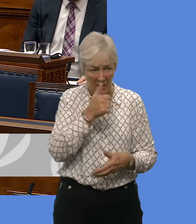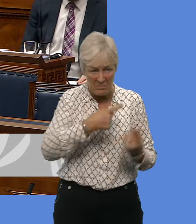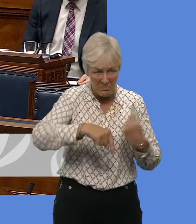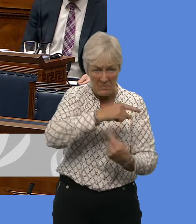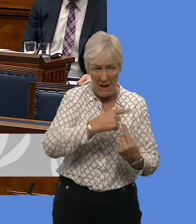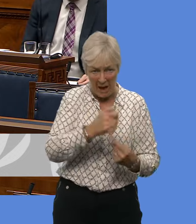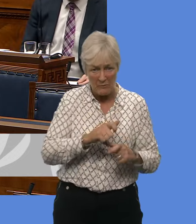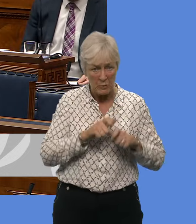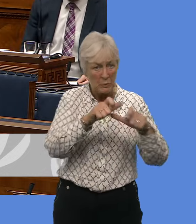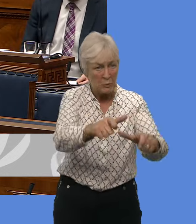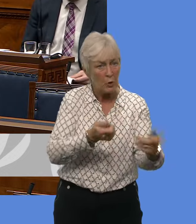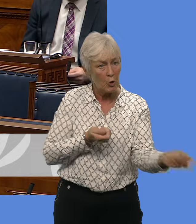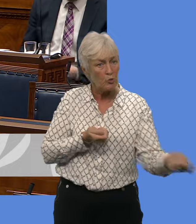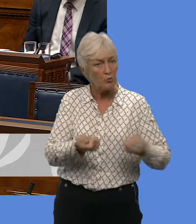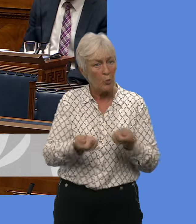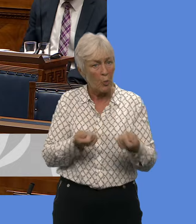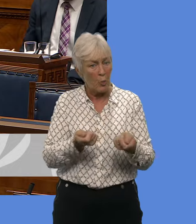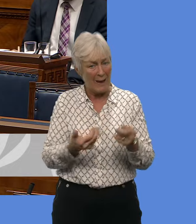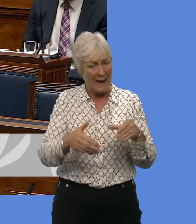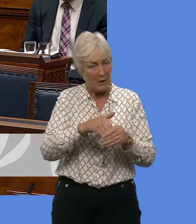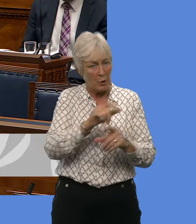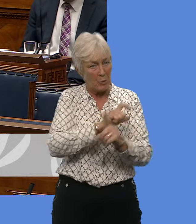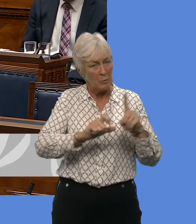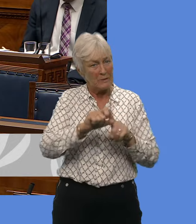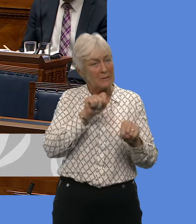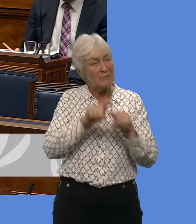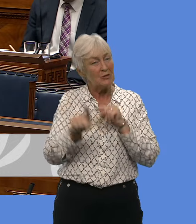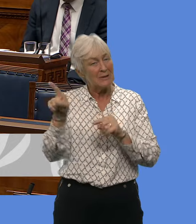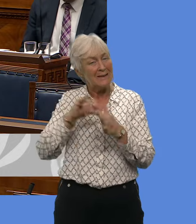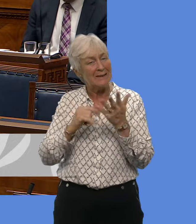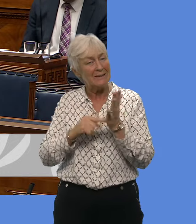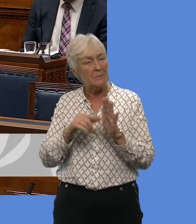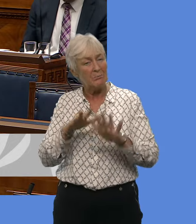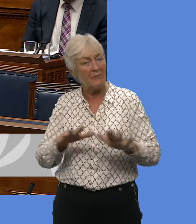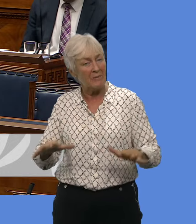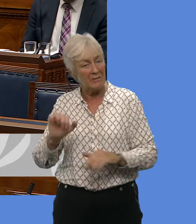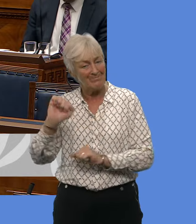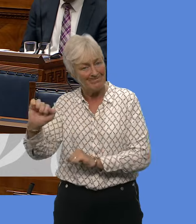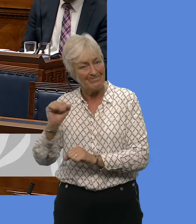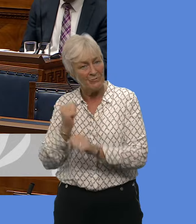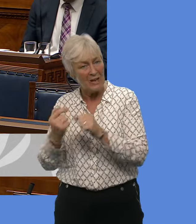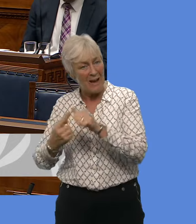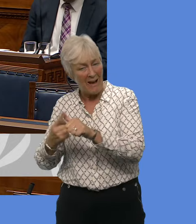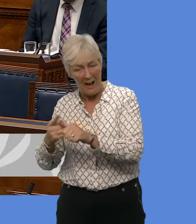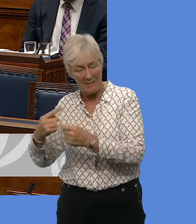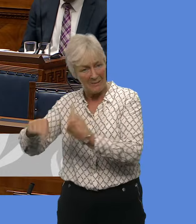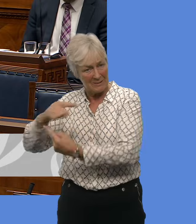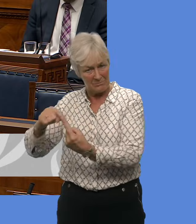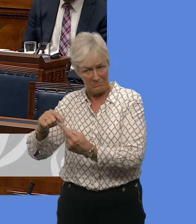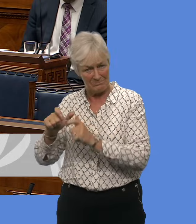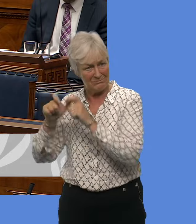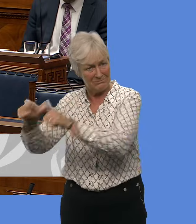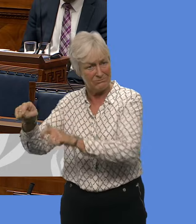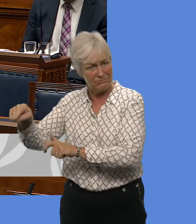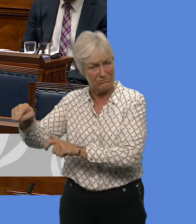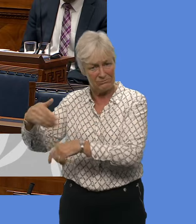exert coercive control in certain communities here, including in East Belfast, where East Belfast GAA is unable to safely practice because there continue to